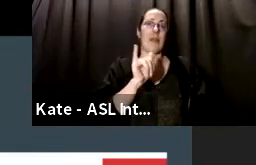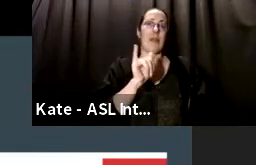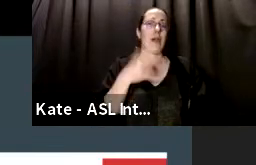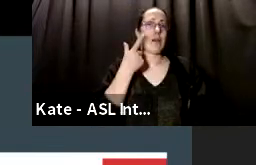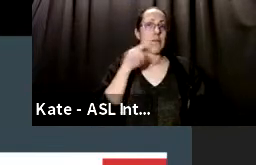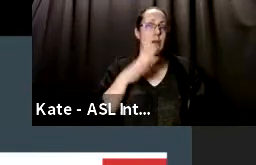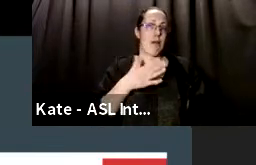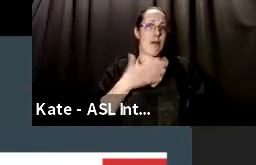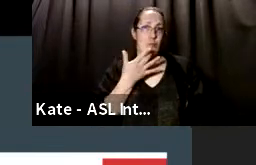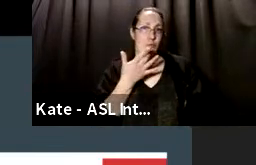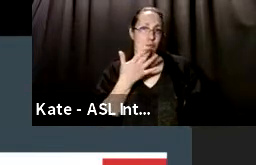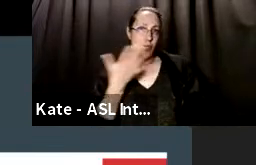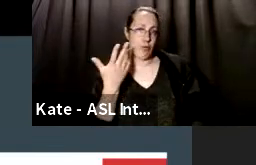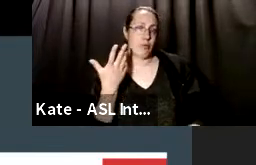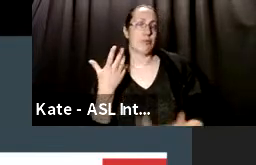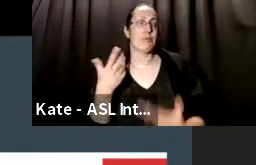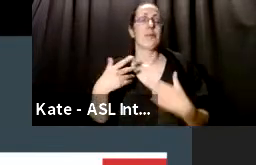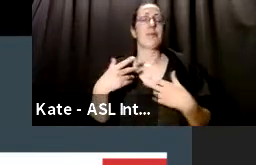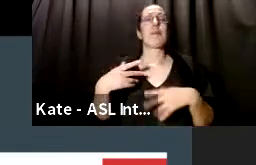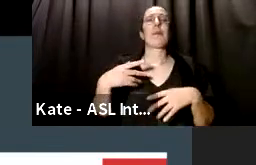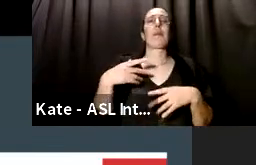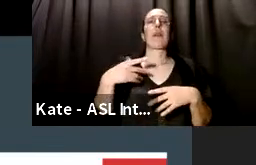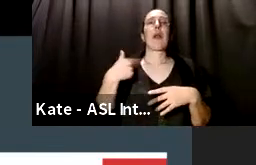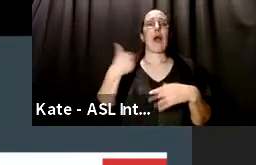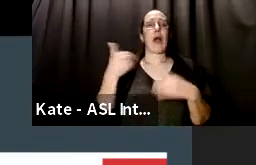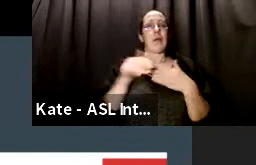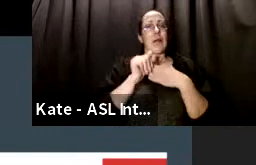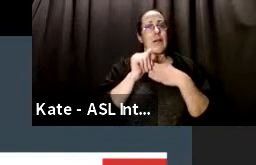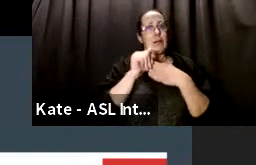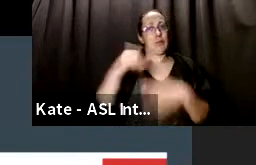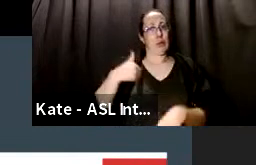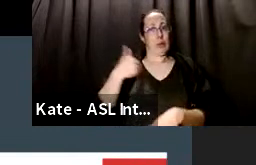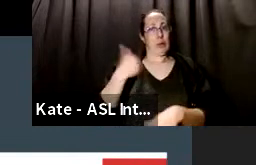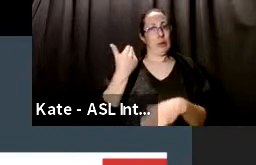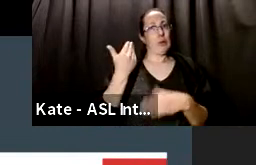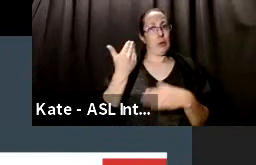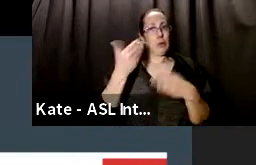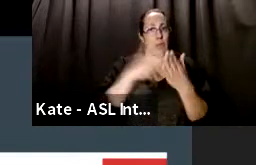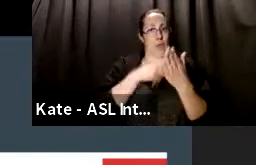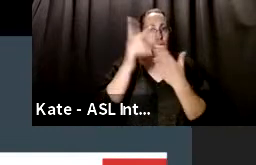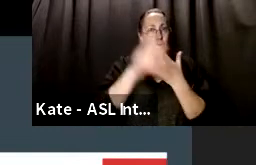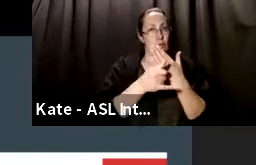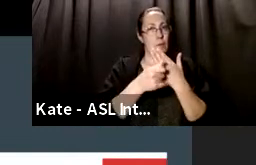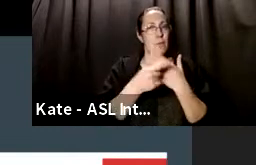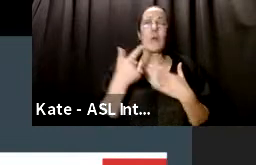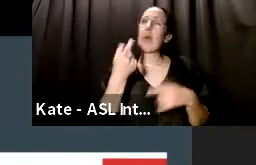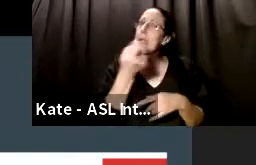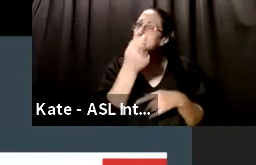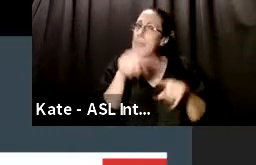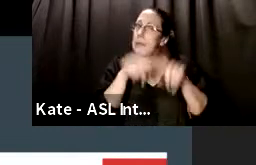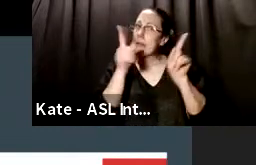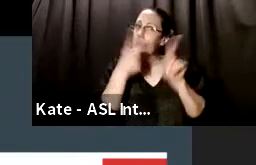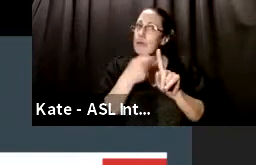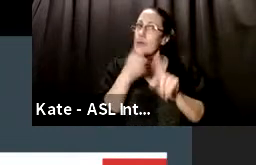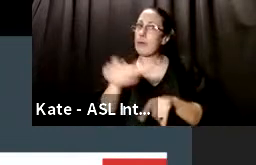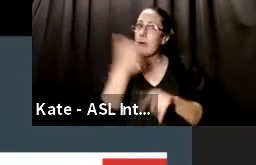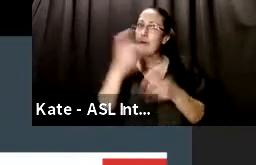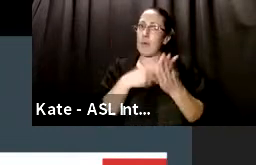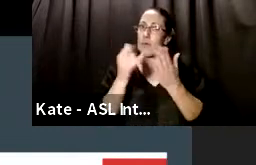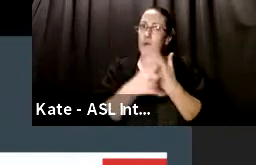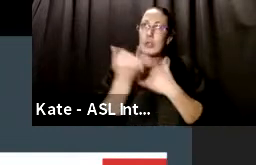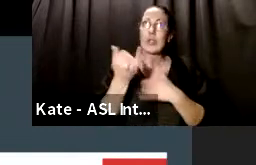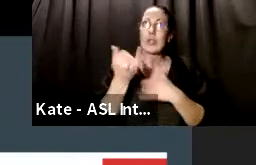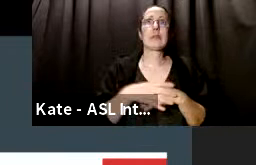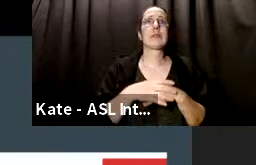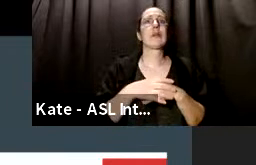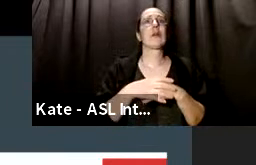Transform Fresno Youth Leadership Development Program. And we're a little bit different from the other projects, as we're one of the community engagement